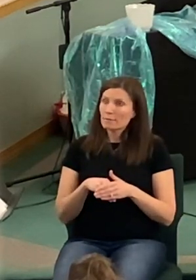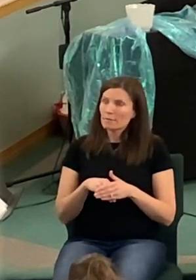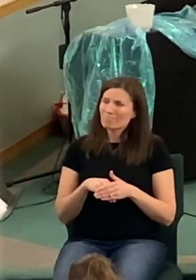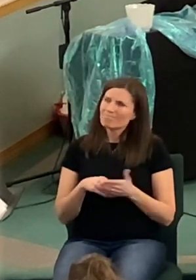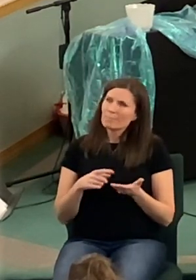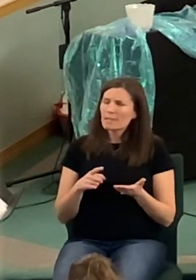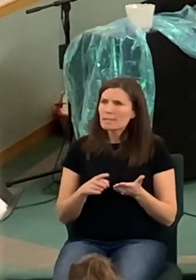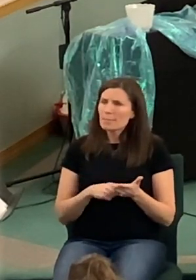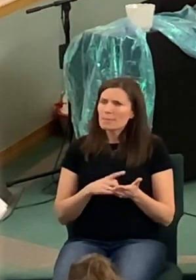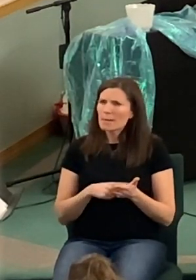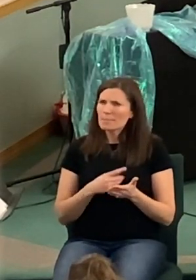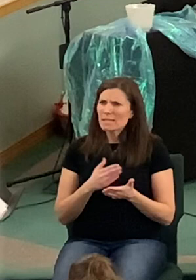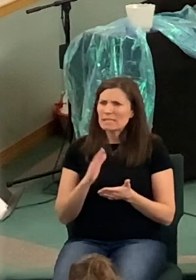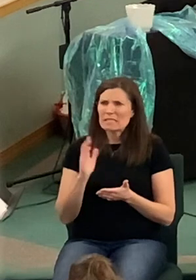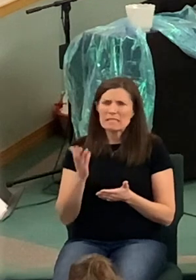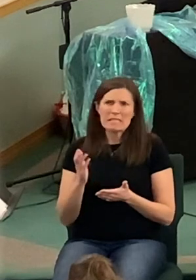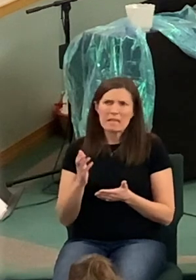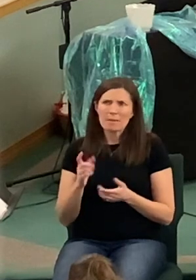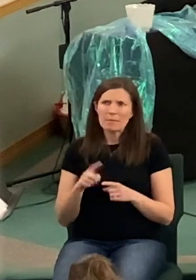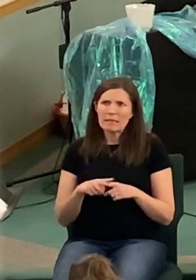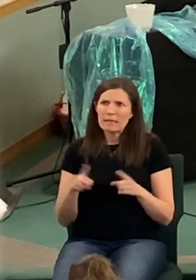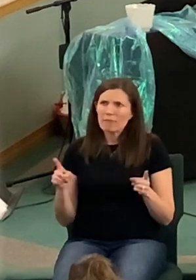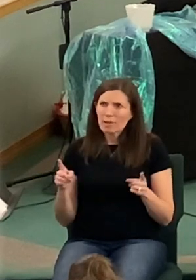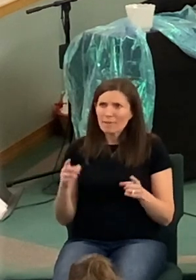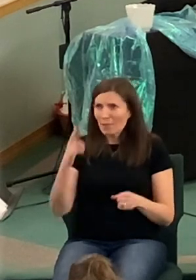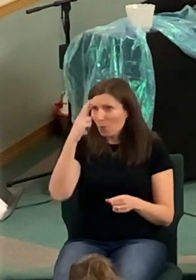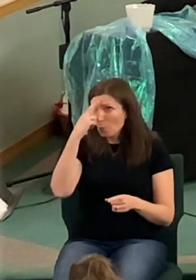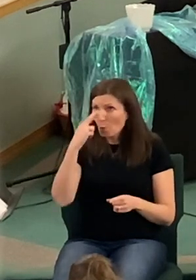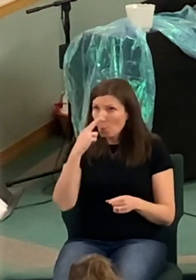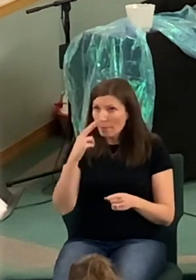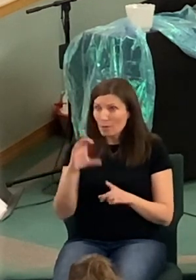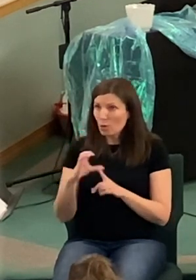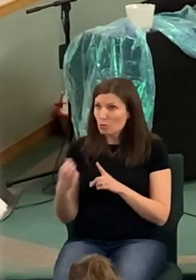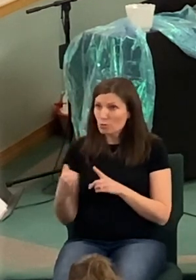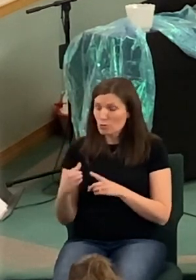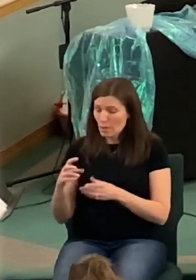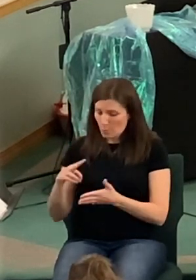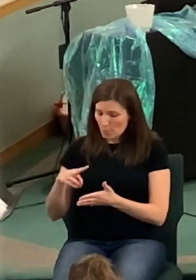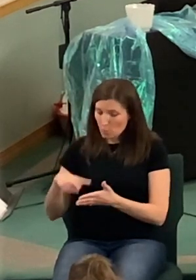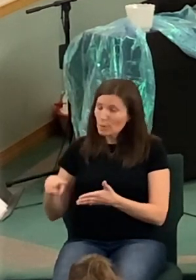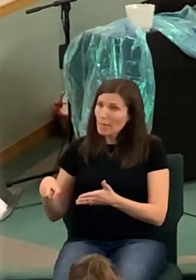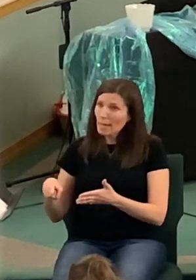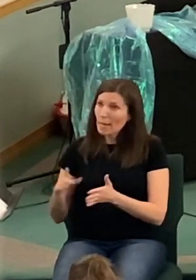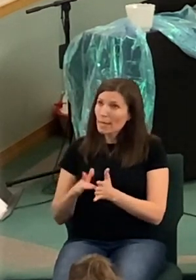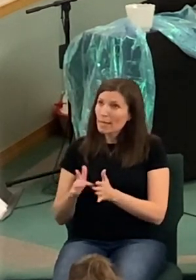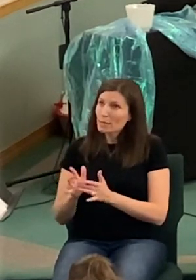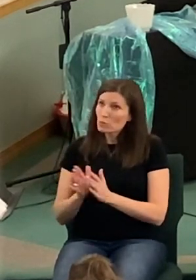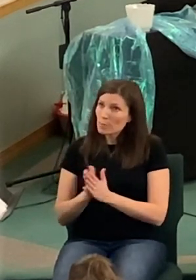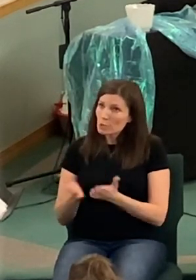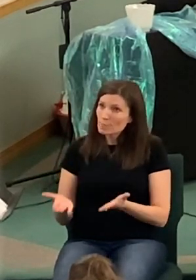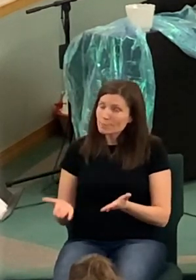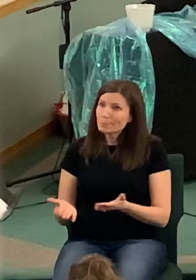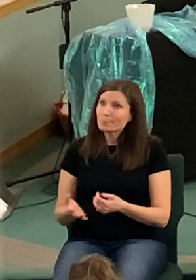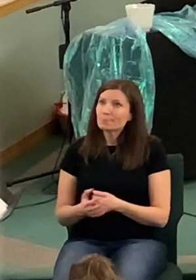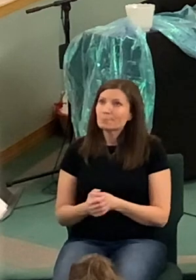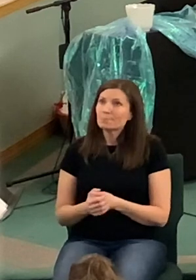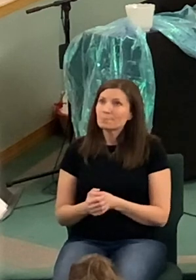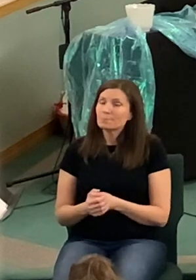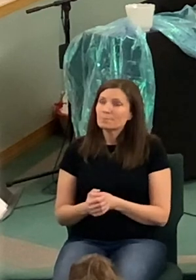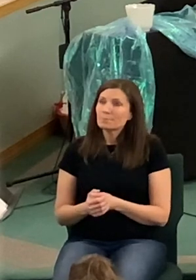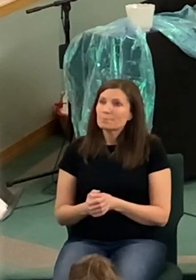doesn't seem much different than the Roman culture as we look at it and learn about it.